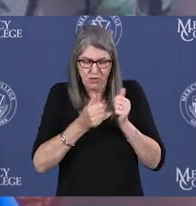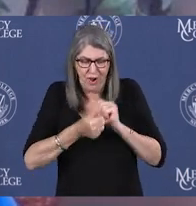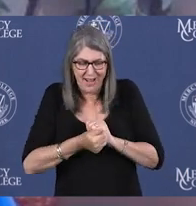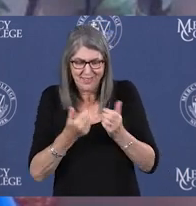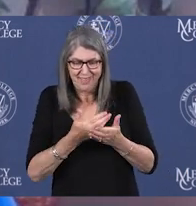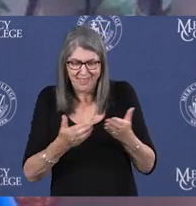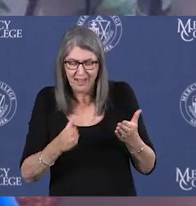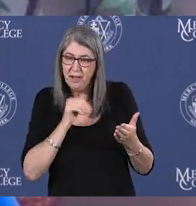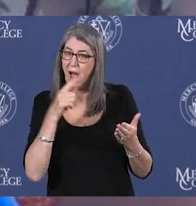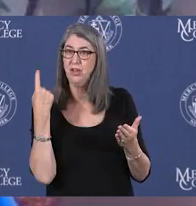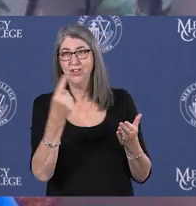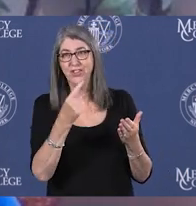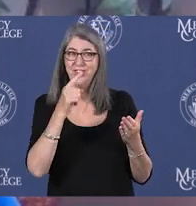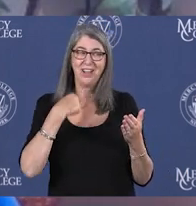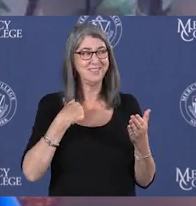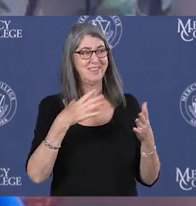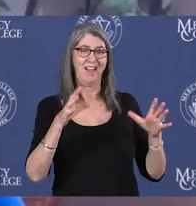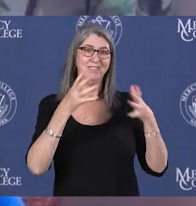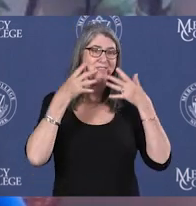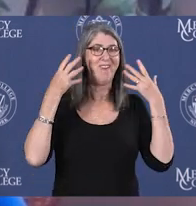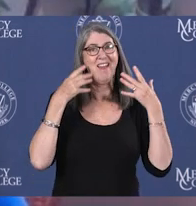just a charismatic leader.